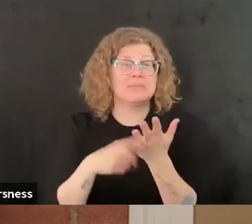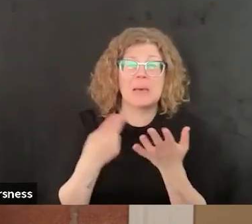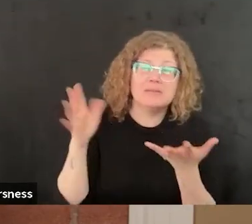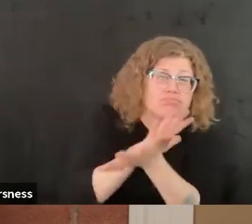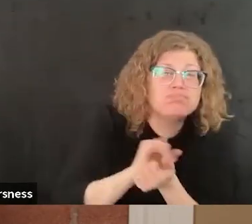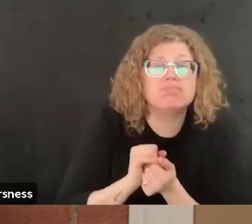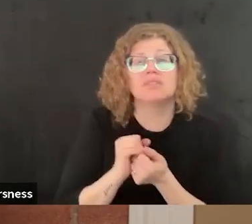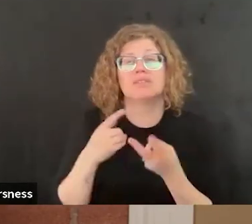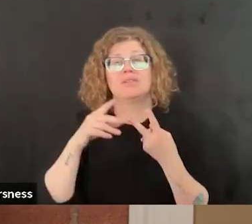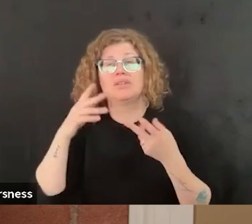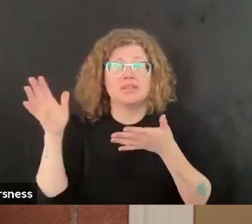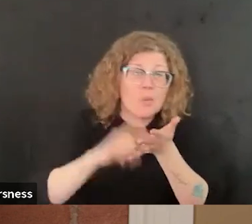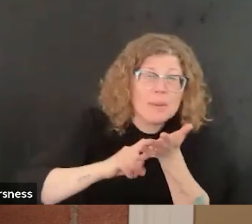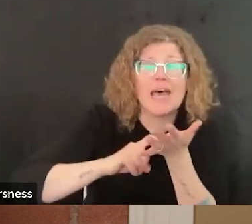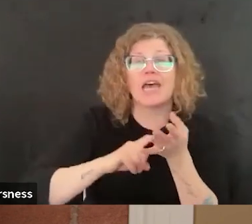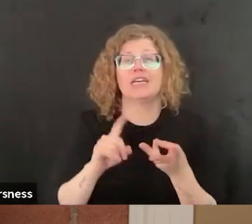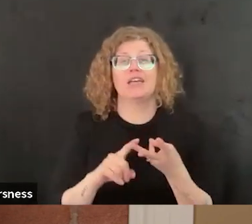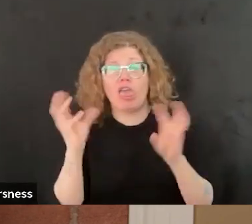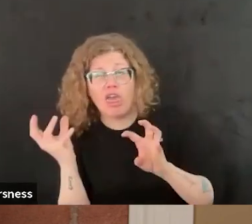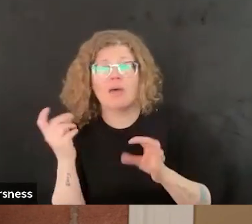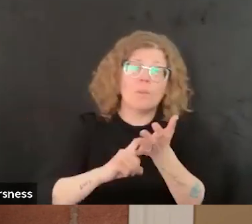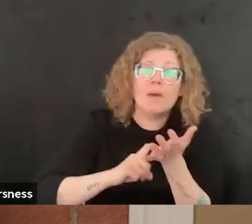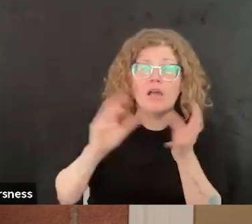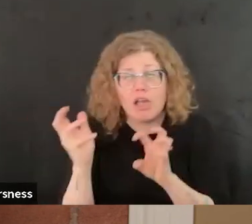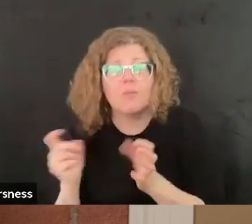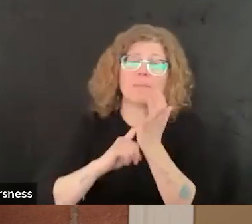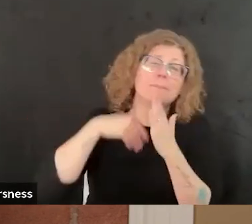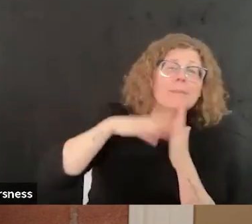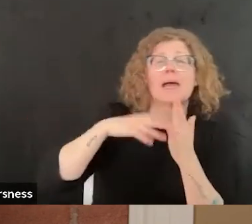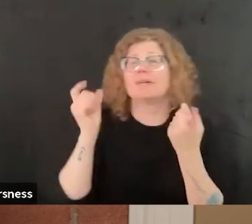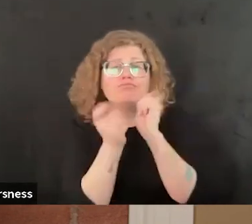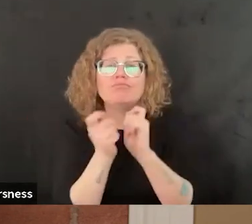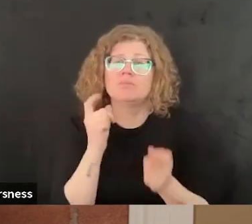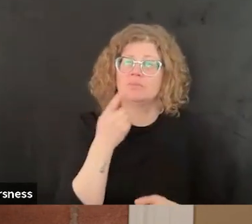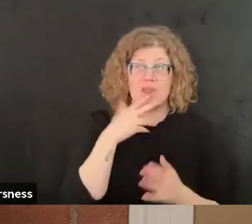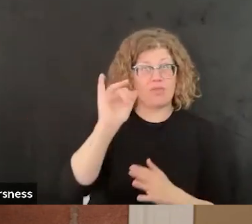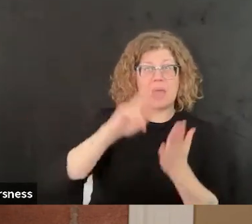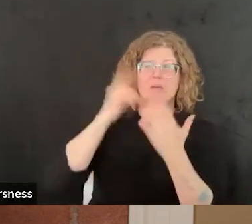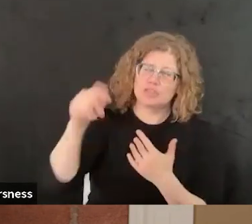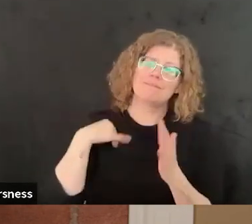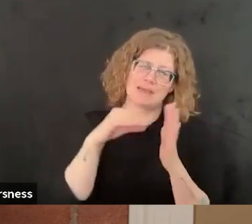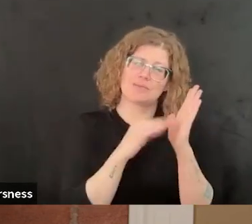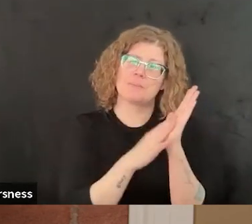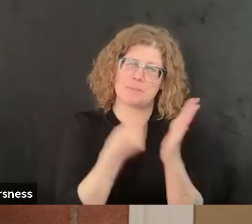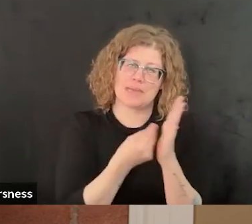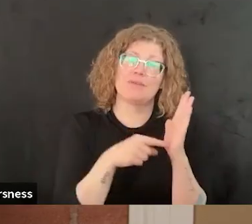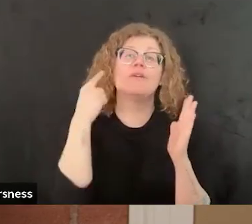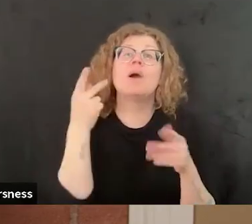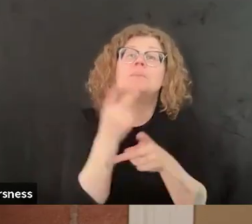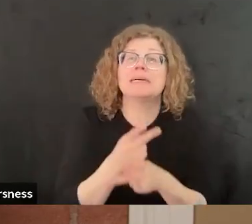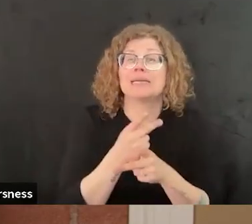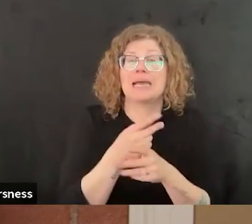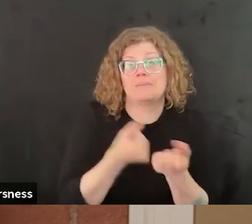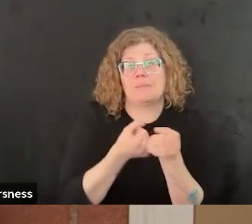there's vandalism to consider, there's repair over time that needs to be considered. And you need to reserve a portion of your money to make sure